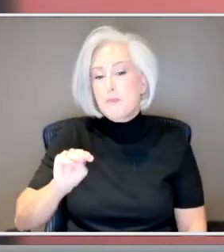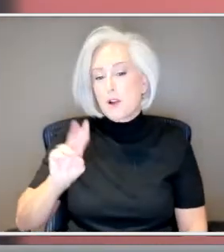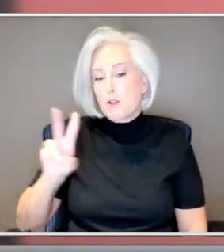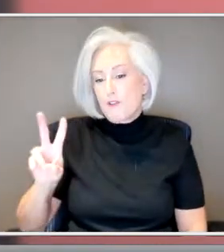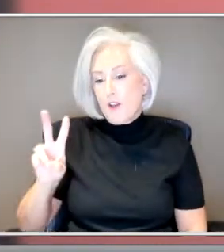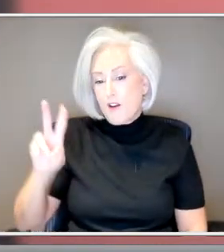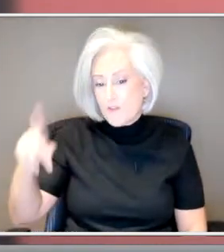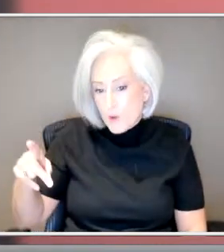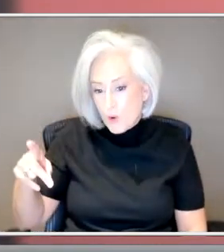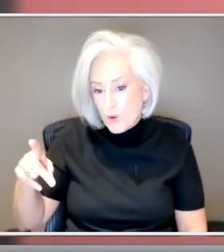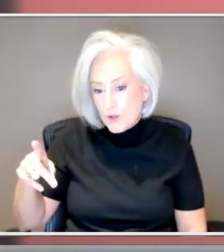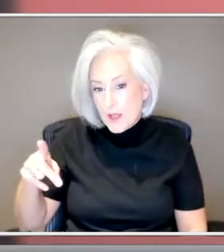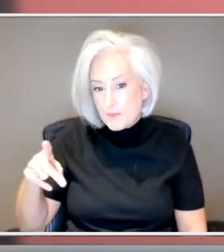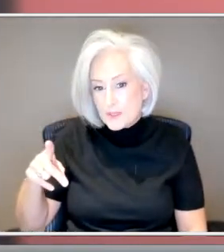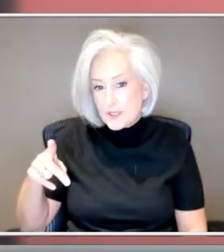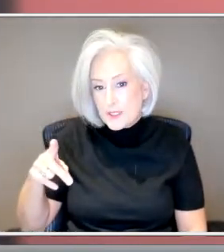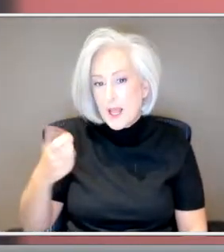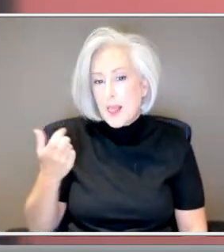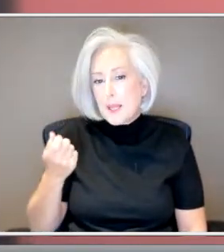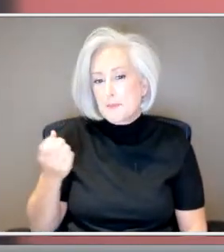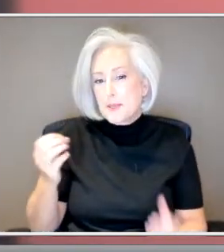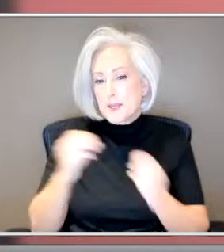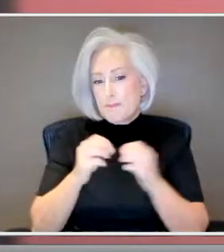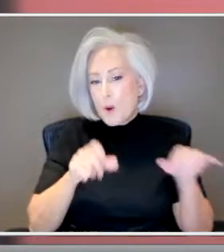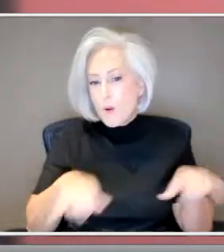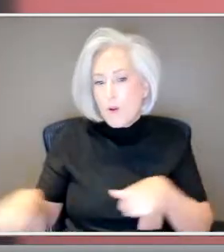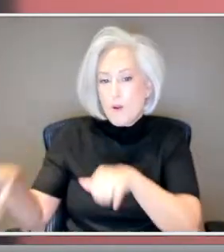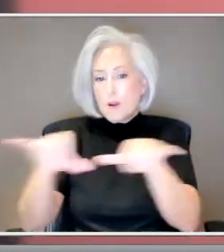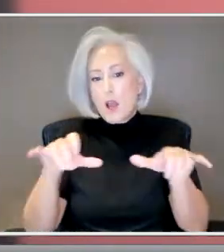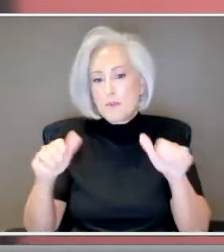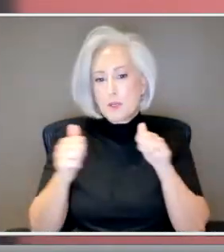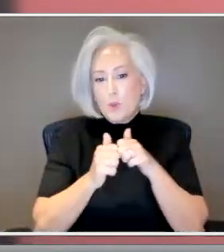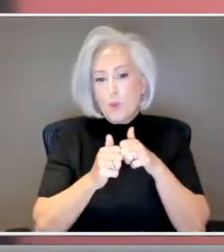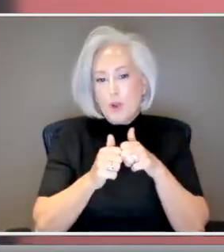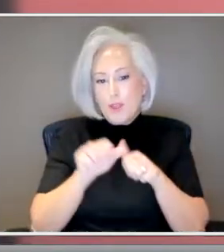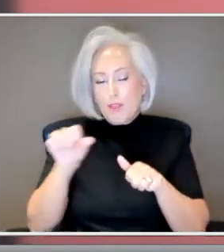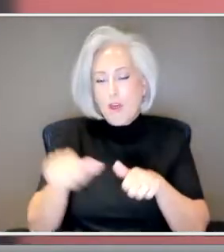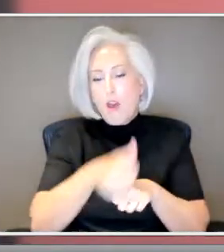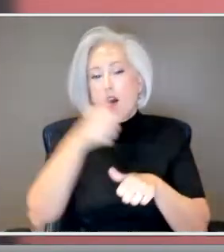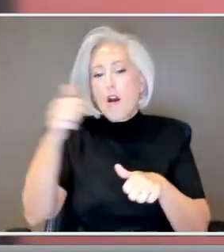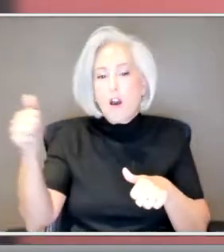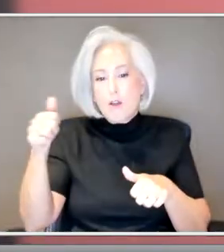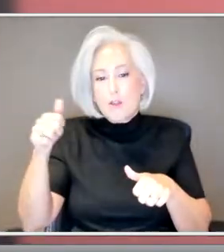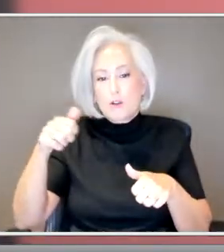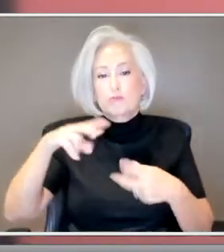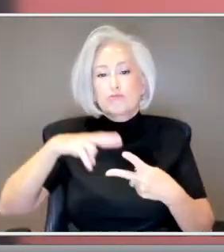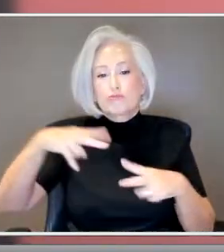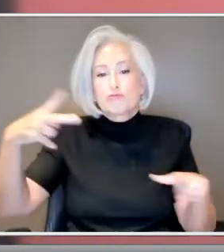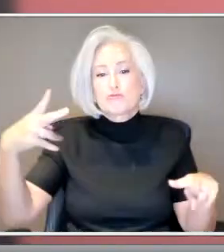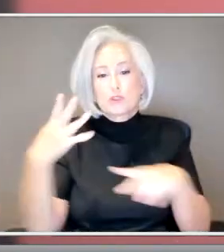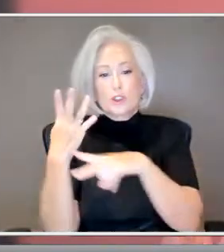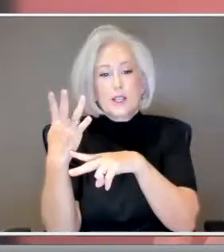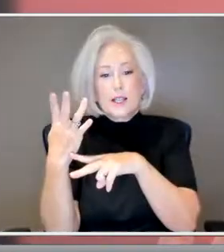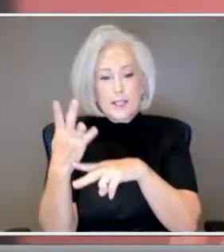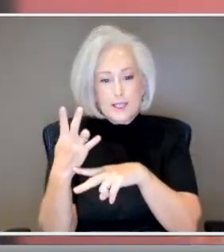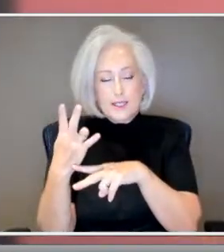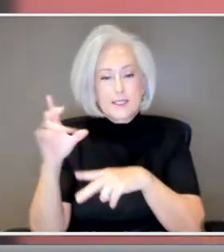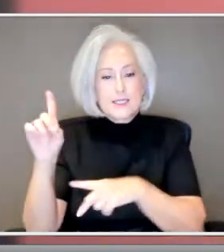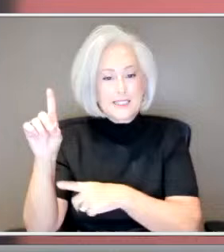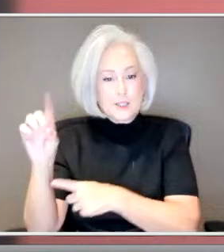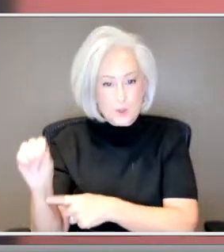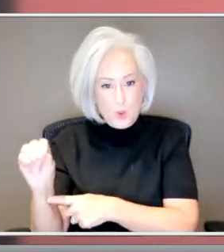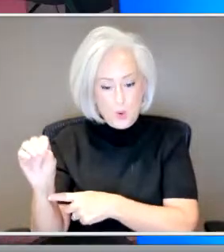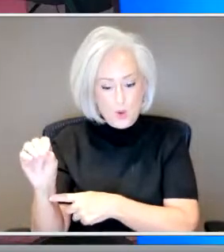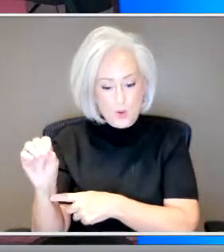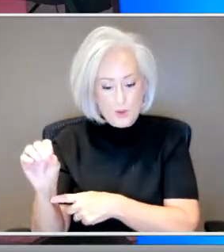a variation that's more commonly associated with underlying genetic disorders. But Addison also shared with me that you were born with